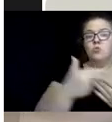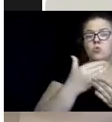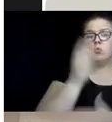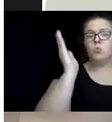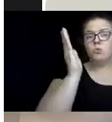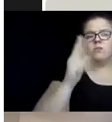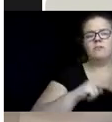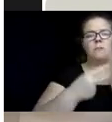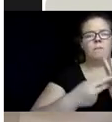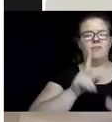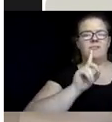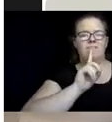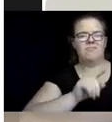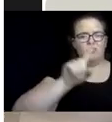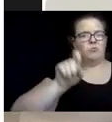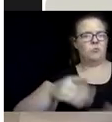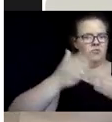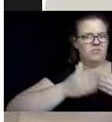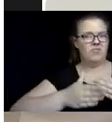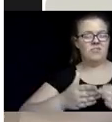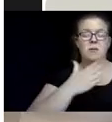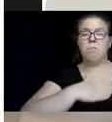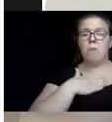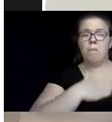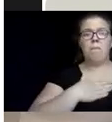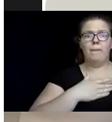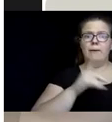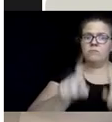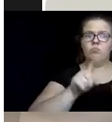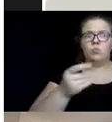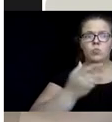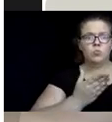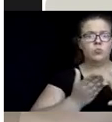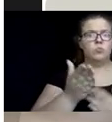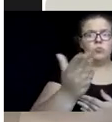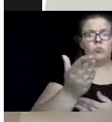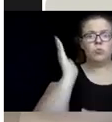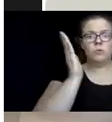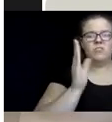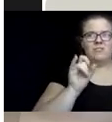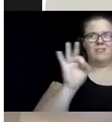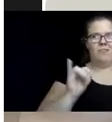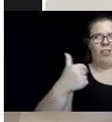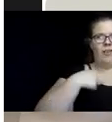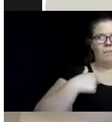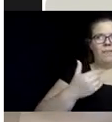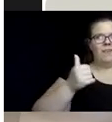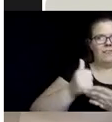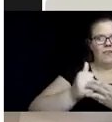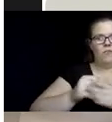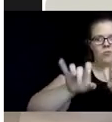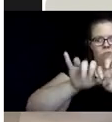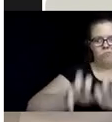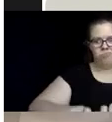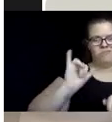end, but please feel free to type in your questions as we go along, because I know if you're like me, it's helpful to get your thoughts down when you're thinking of